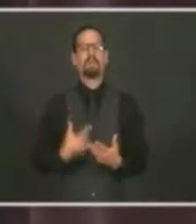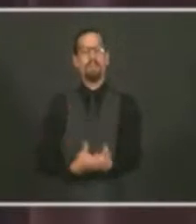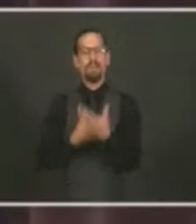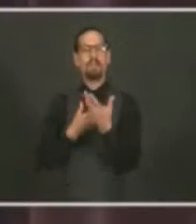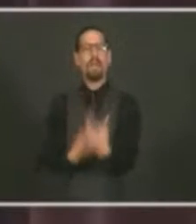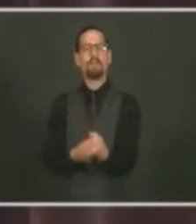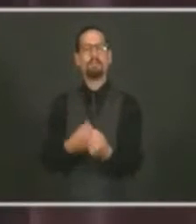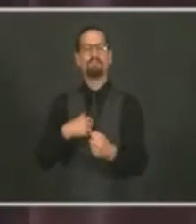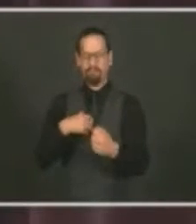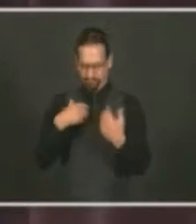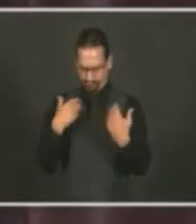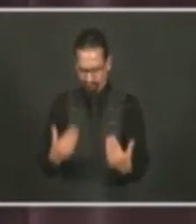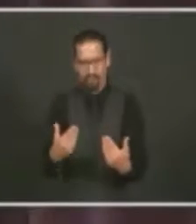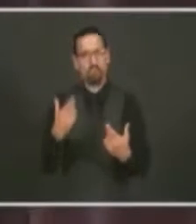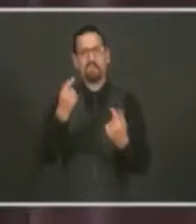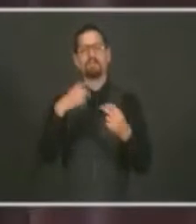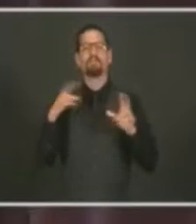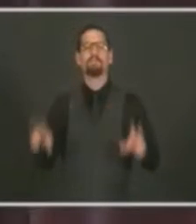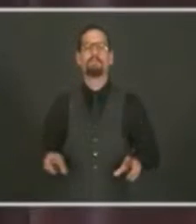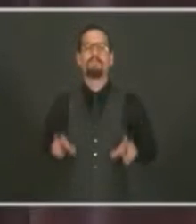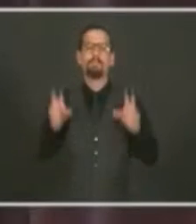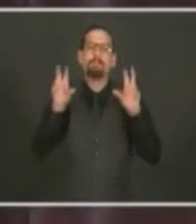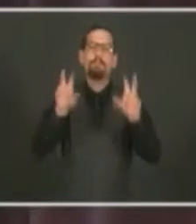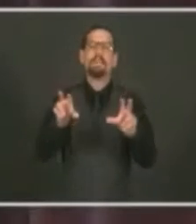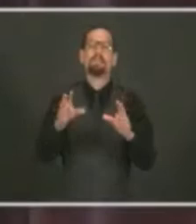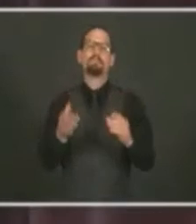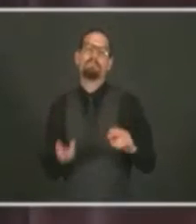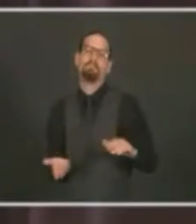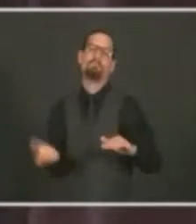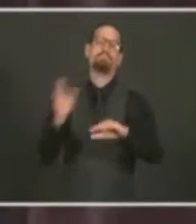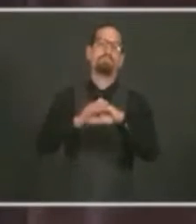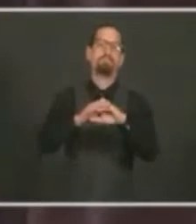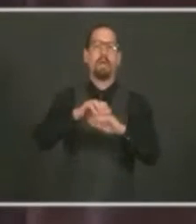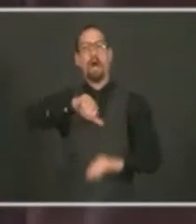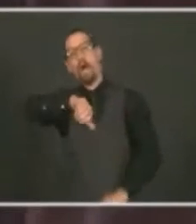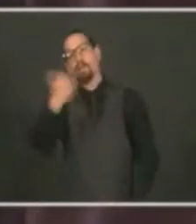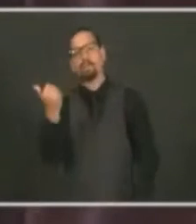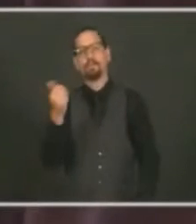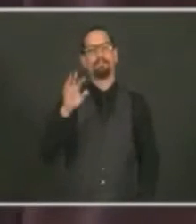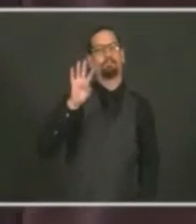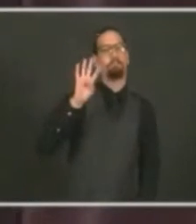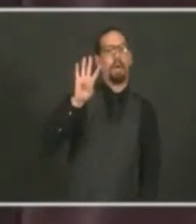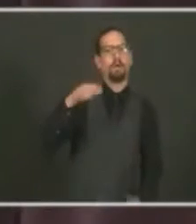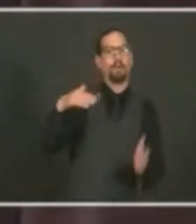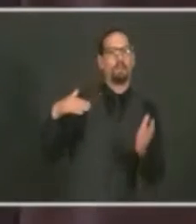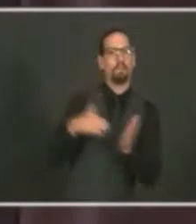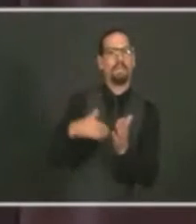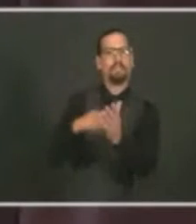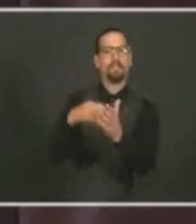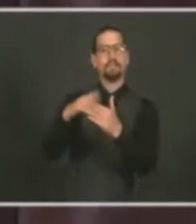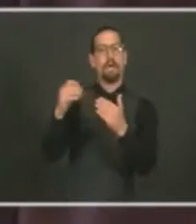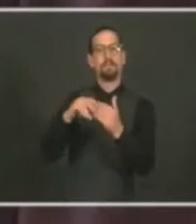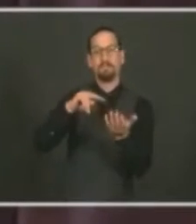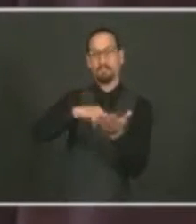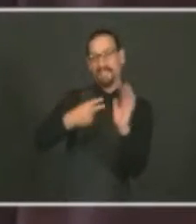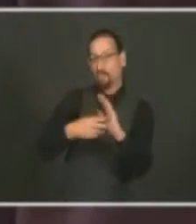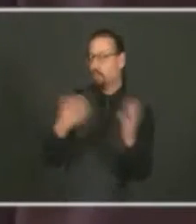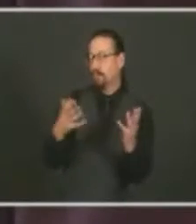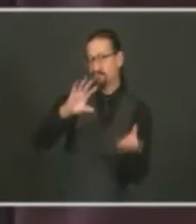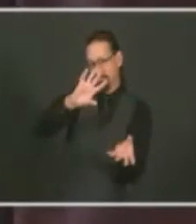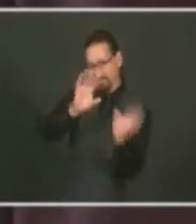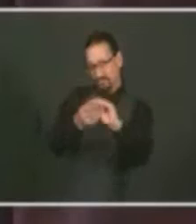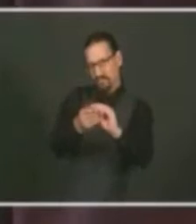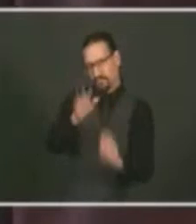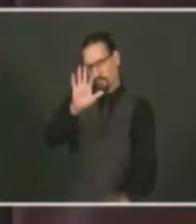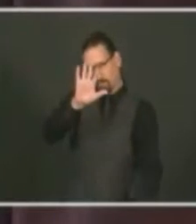this program, bringing the total amount of funding to $5 million. Tomorrow, we'll be announcing the first round of